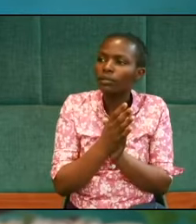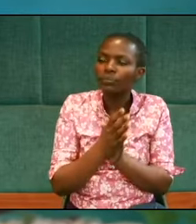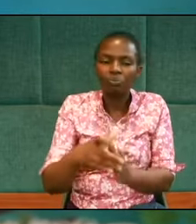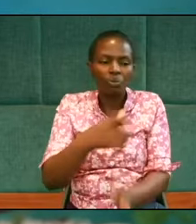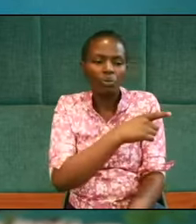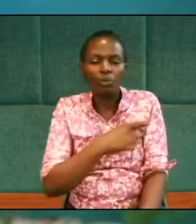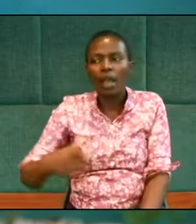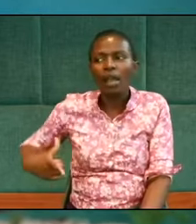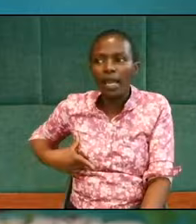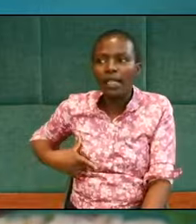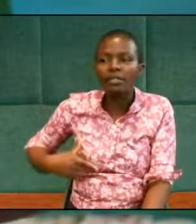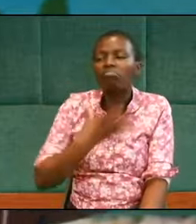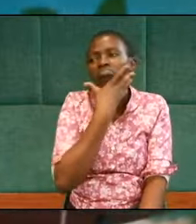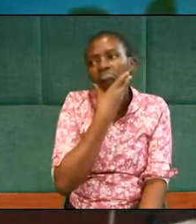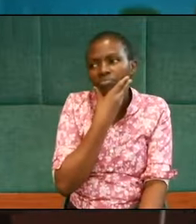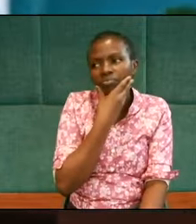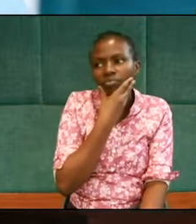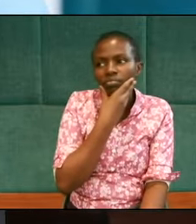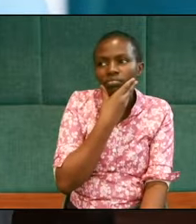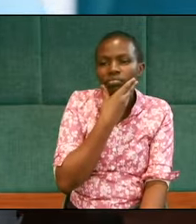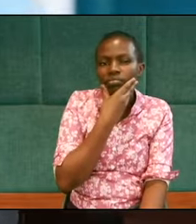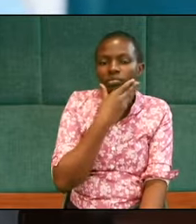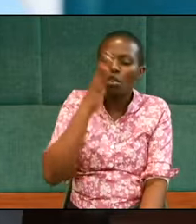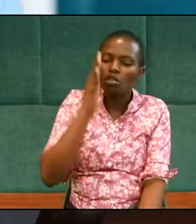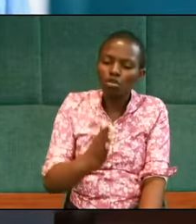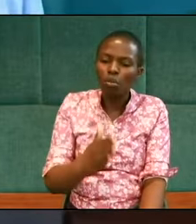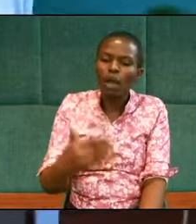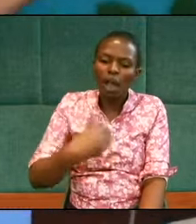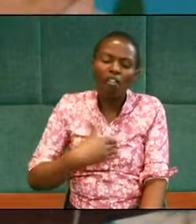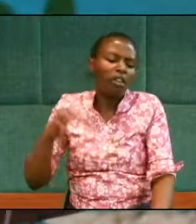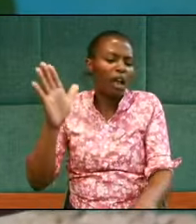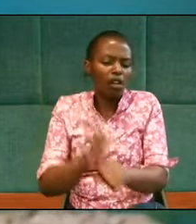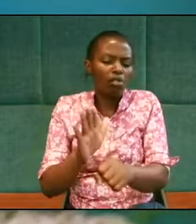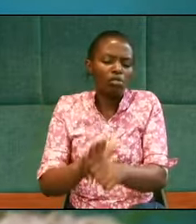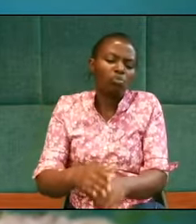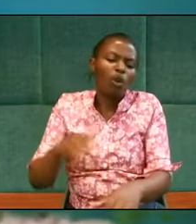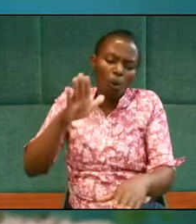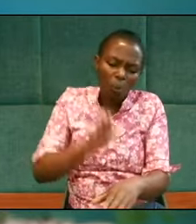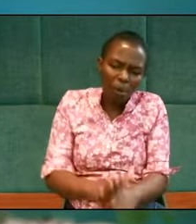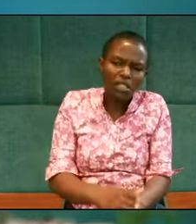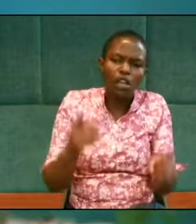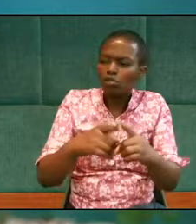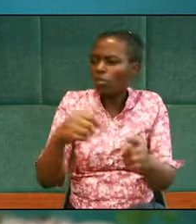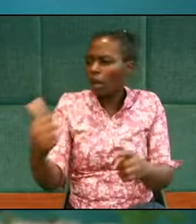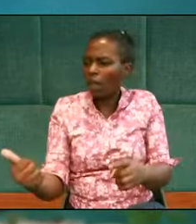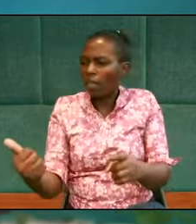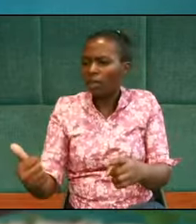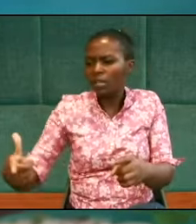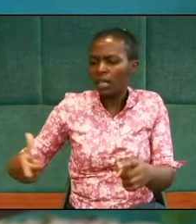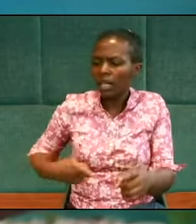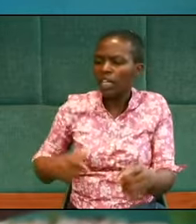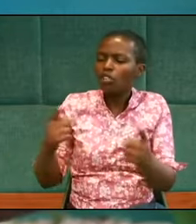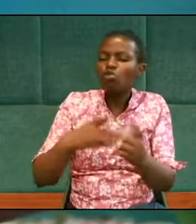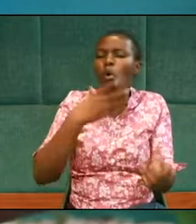Ladies and gentlemen, stop giving needless pressure to the young ladies, to the young men to be